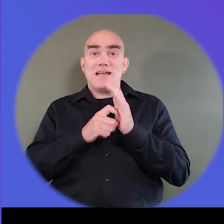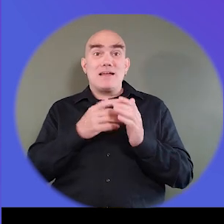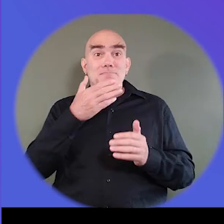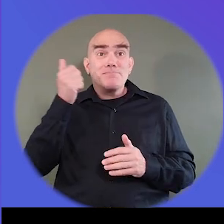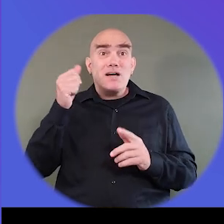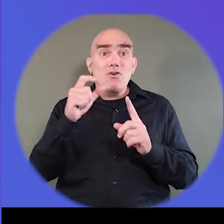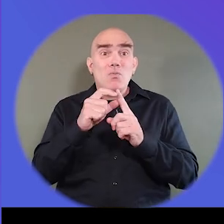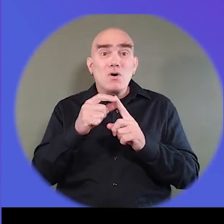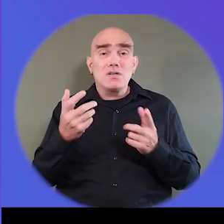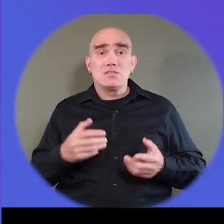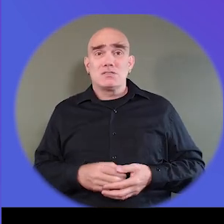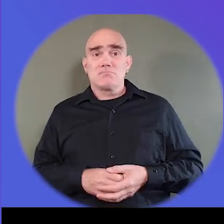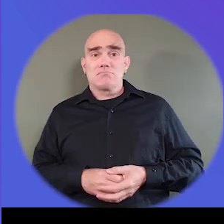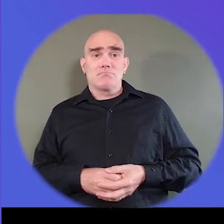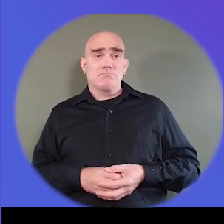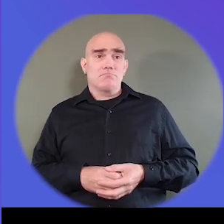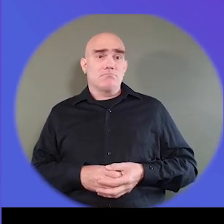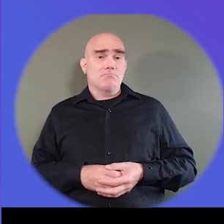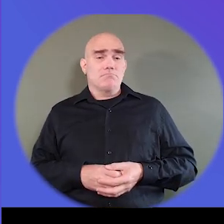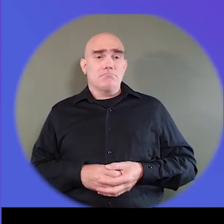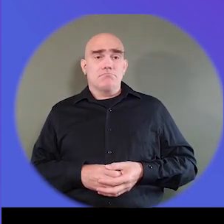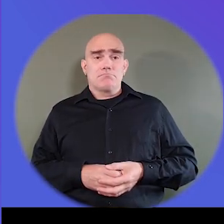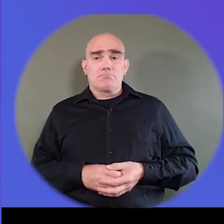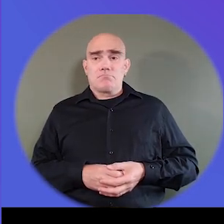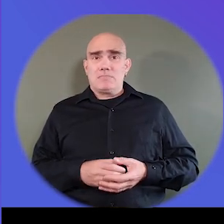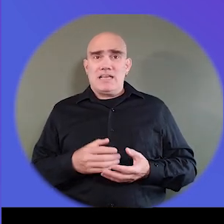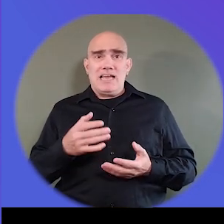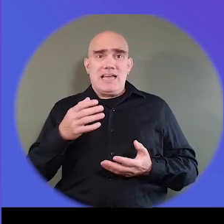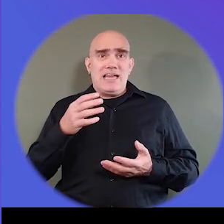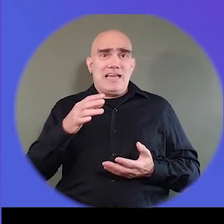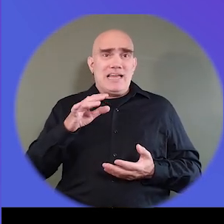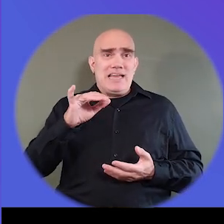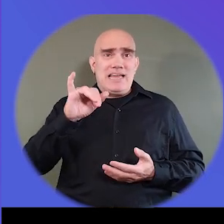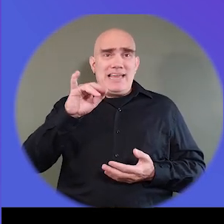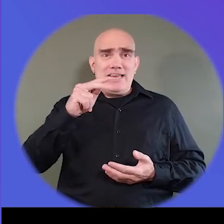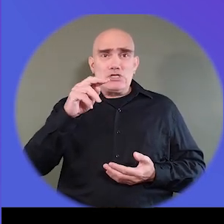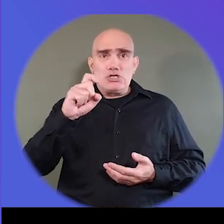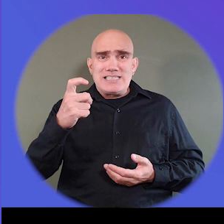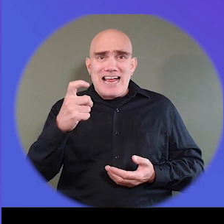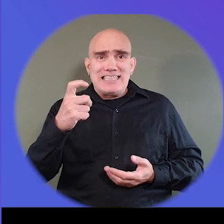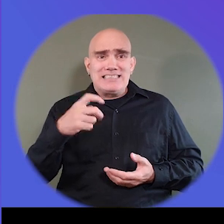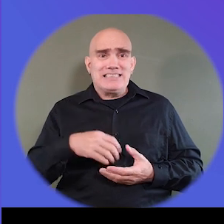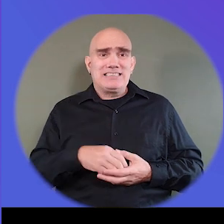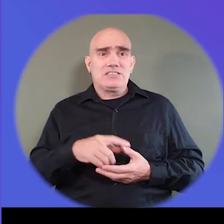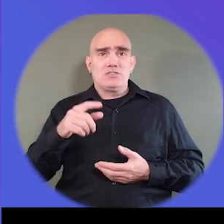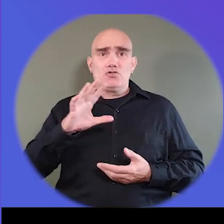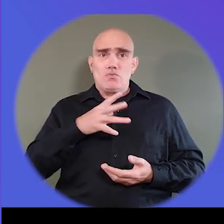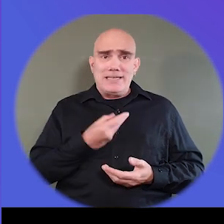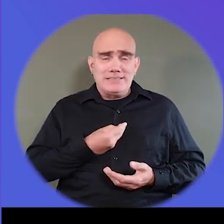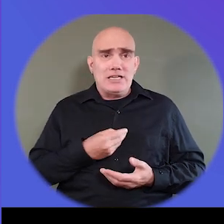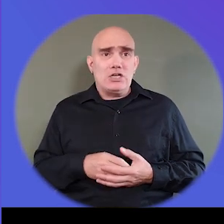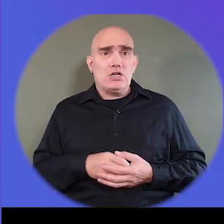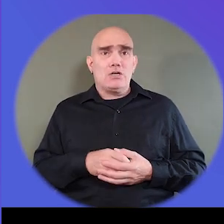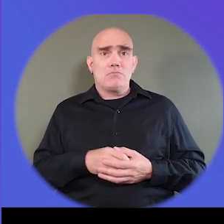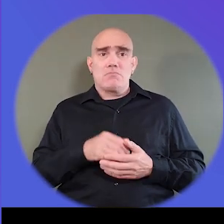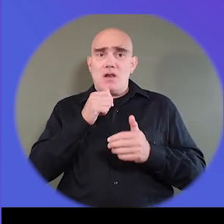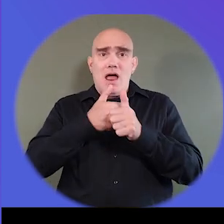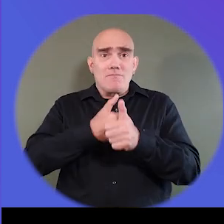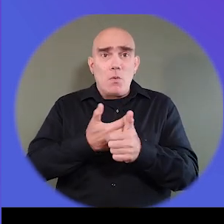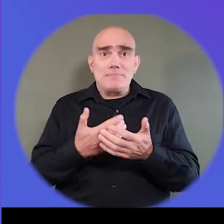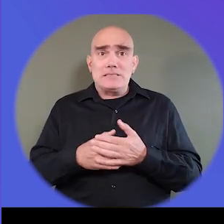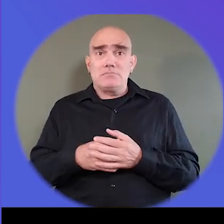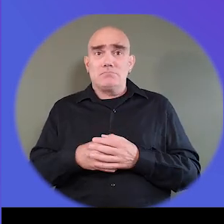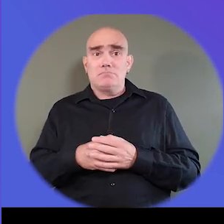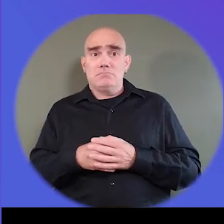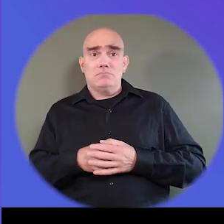boy, who demand better words: intersex, transgender, non-conforming. Words that